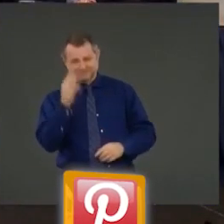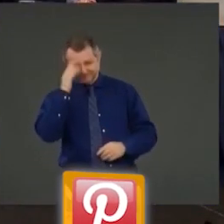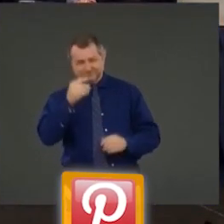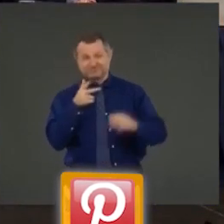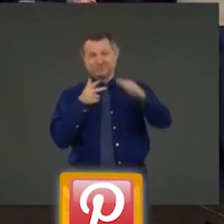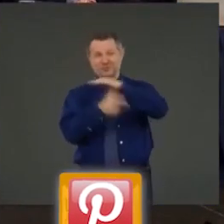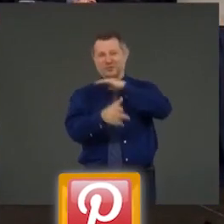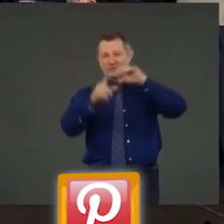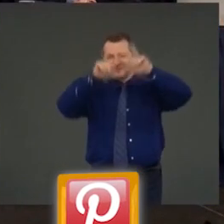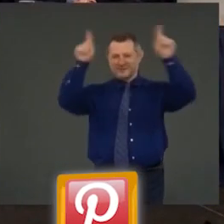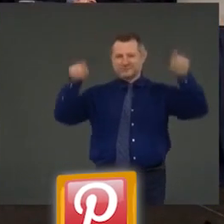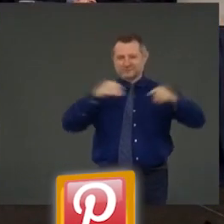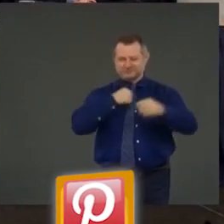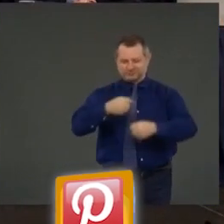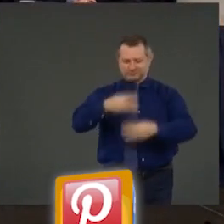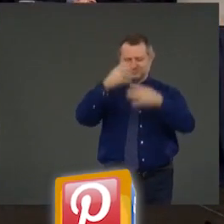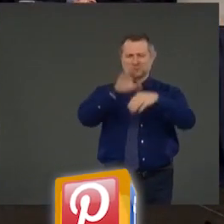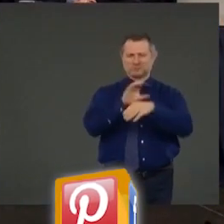Jays organization?